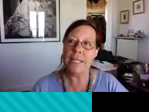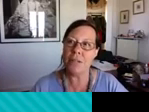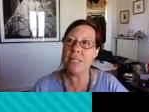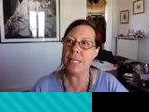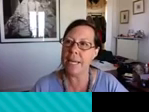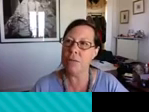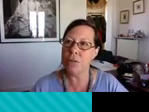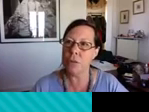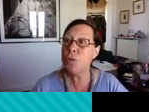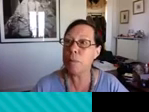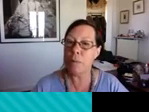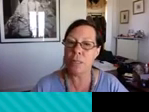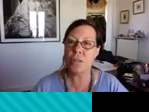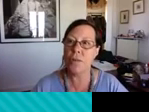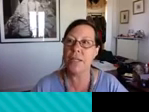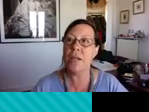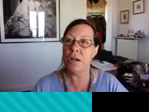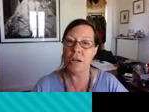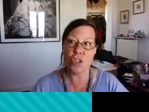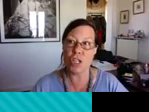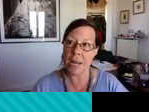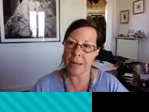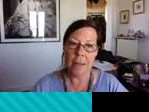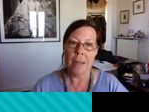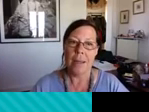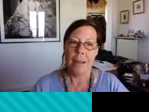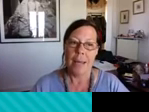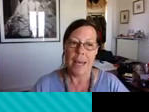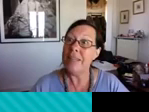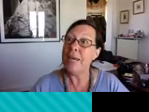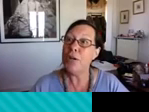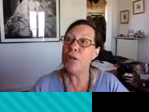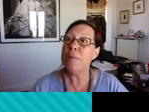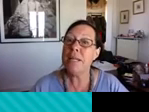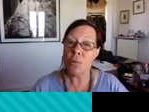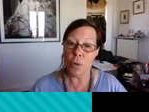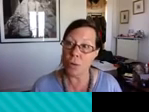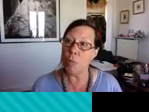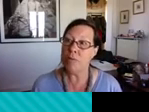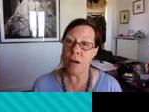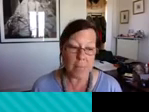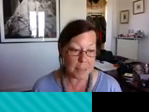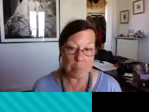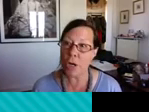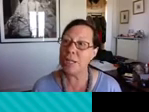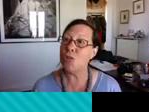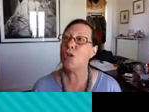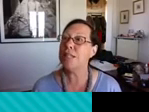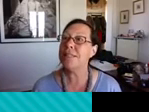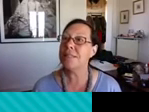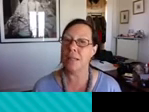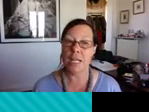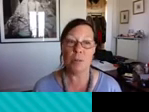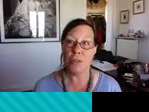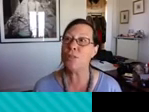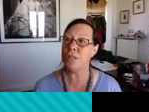weekly investigative newspaper. It's called the Canard Enchaîné. And the editor, in a meeting with a group of us American